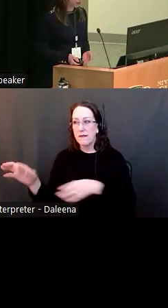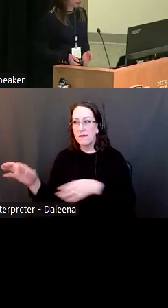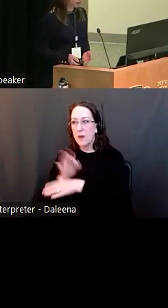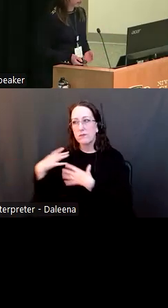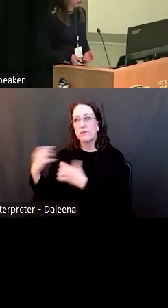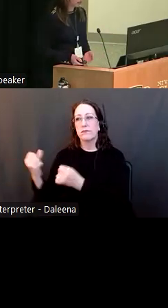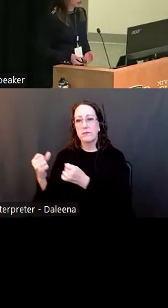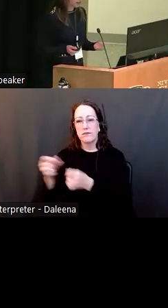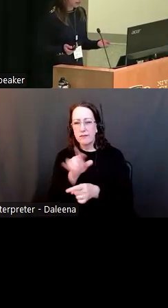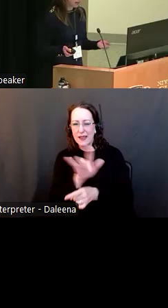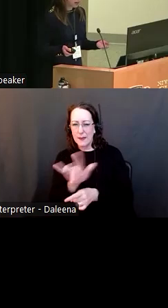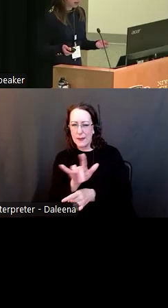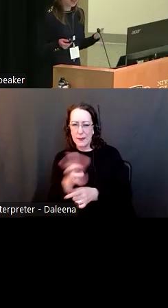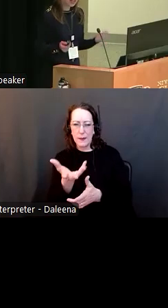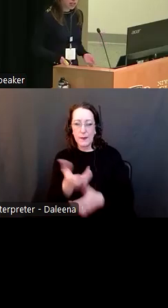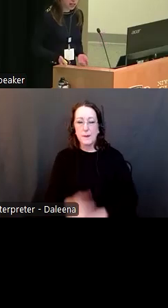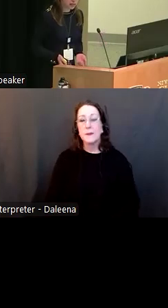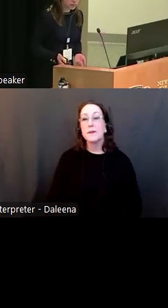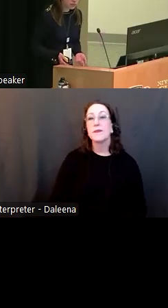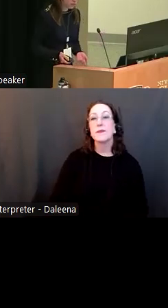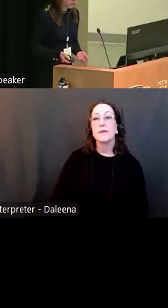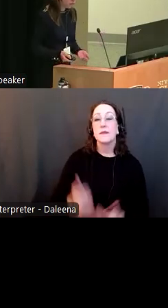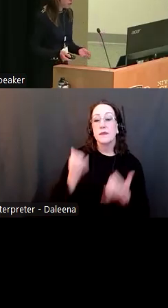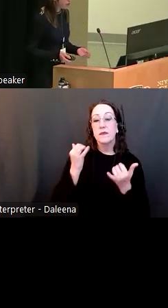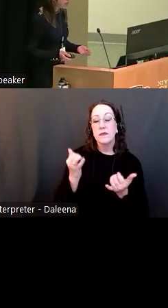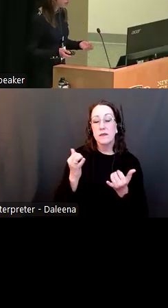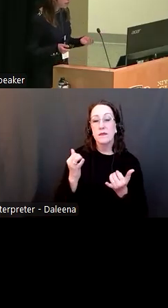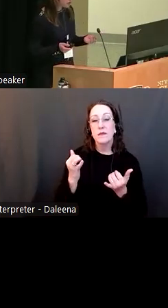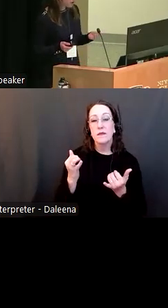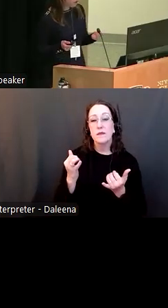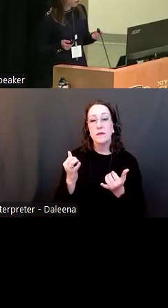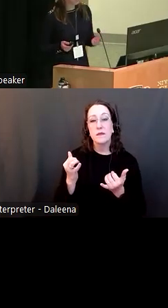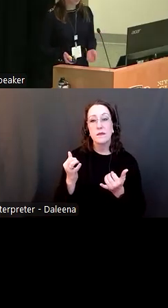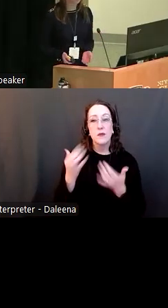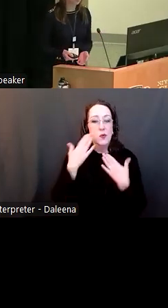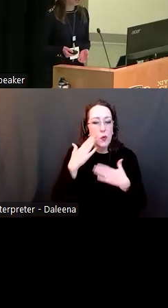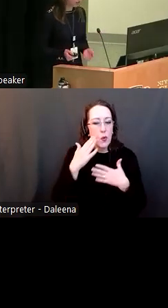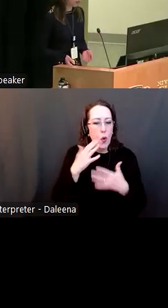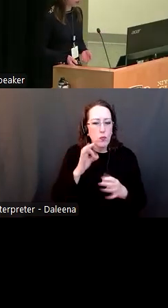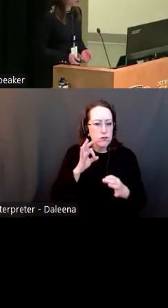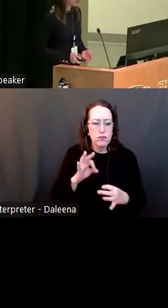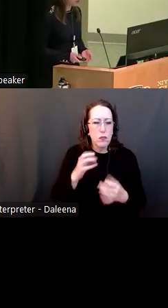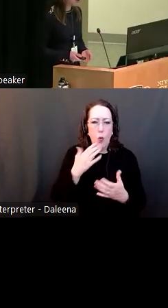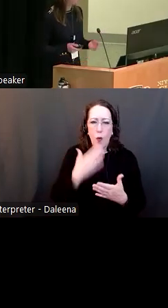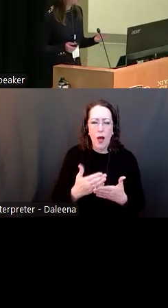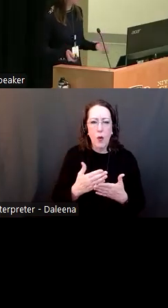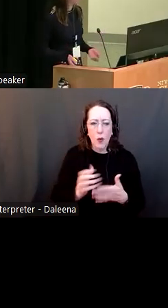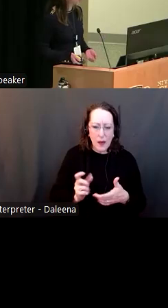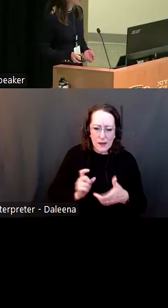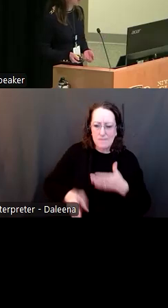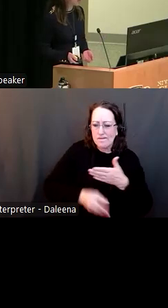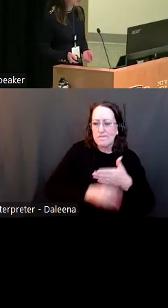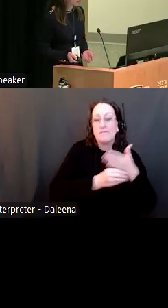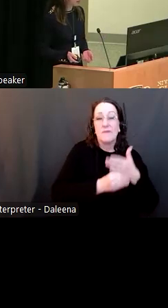recovery? At this time, we do not know very well what contributes to impaired